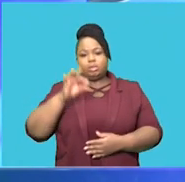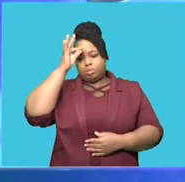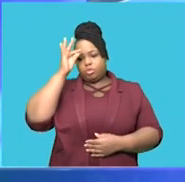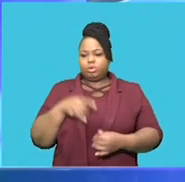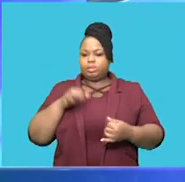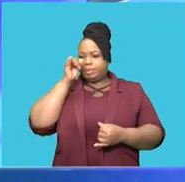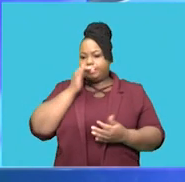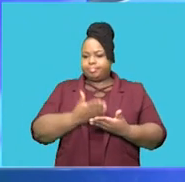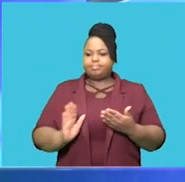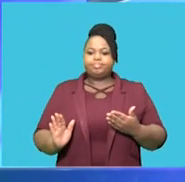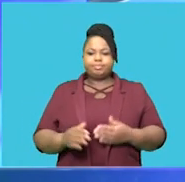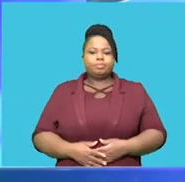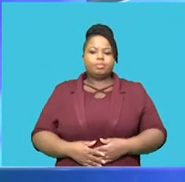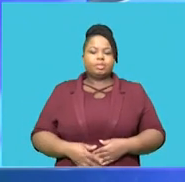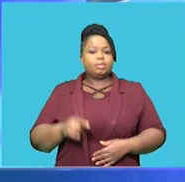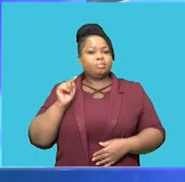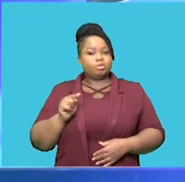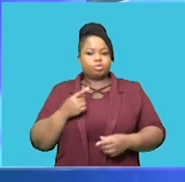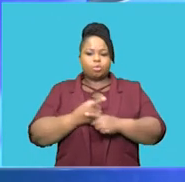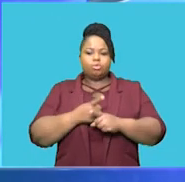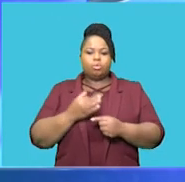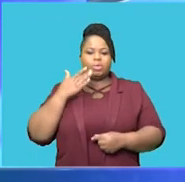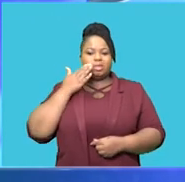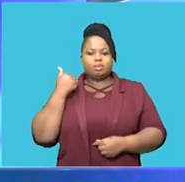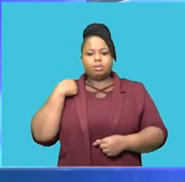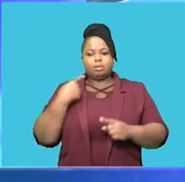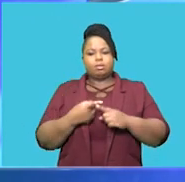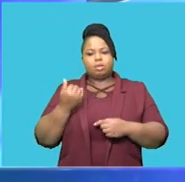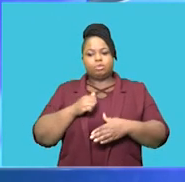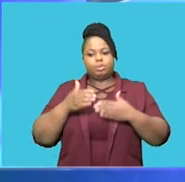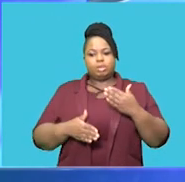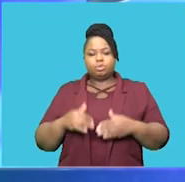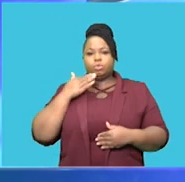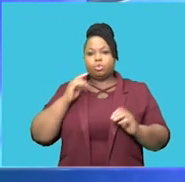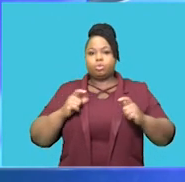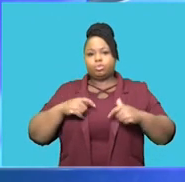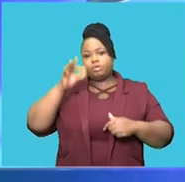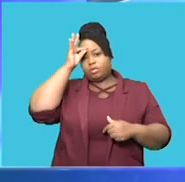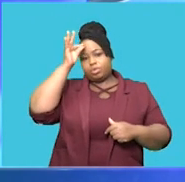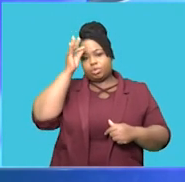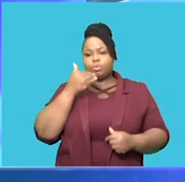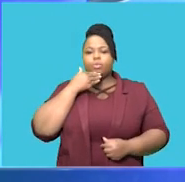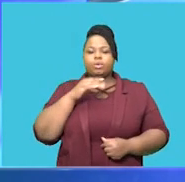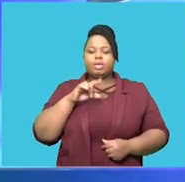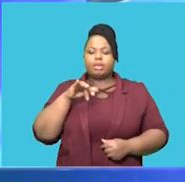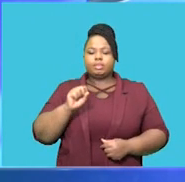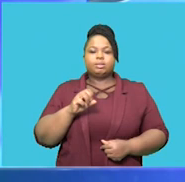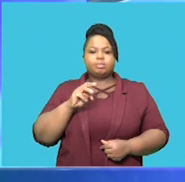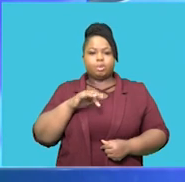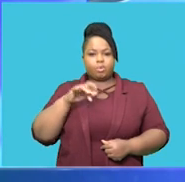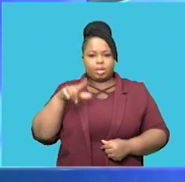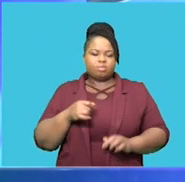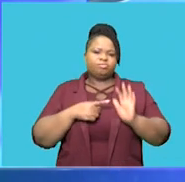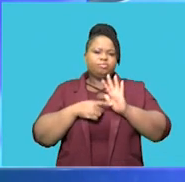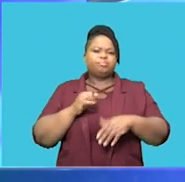nobugebengu esifundazweni. I-operation eyaphakathi nesonto ebeyiholwa ukhomishana wamaphoyisa esifundazweni uLieutenant General Elias Mawela